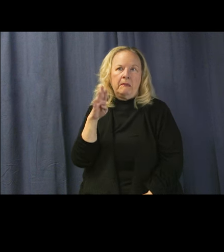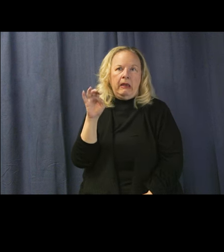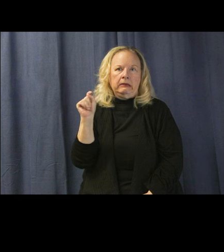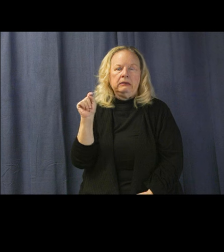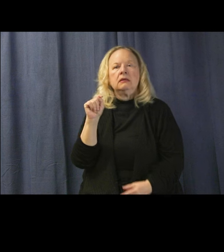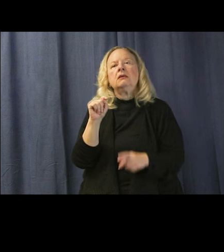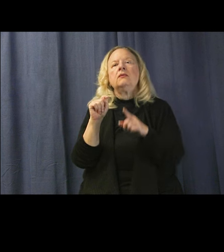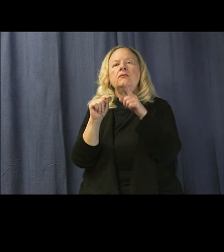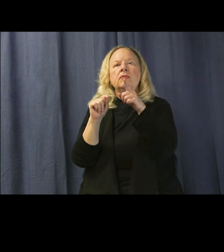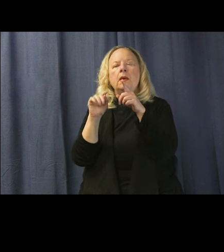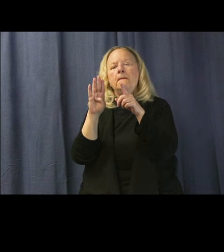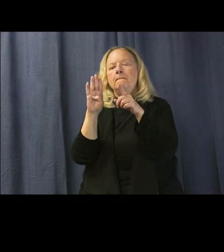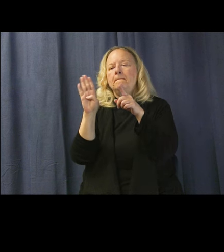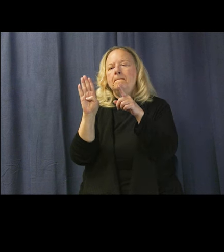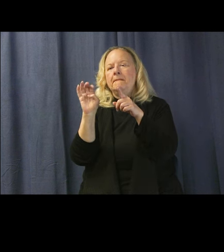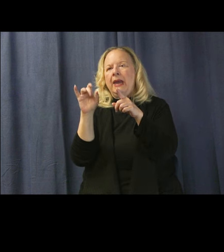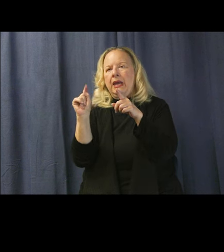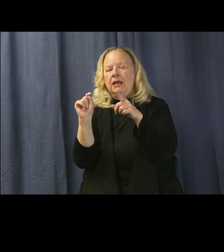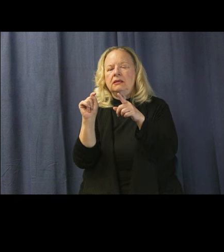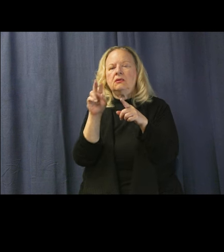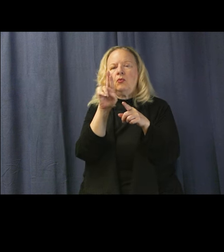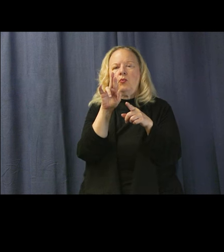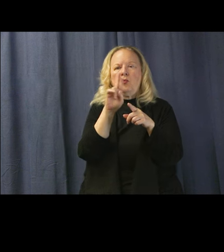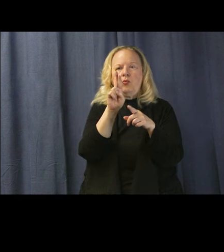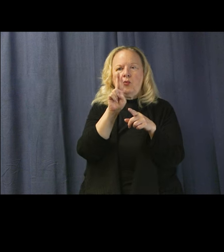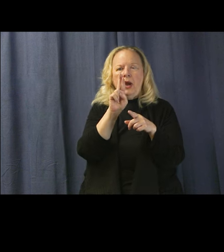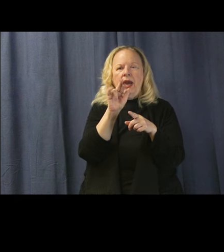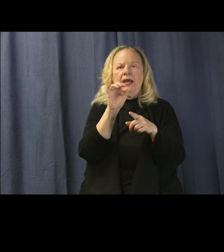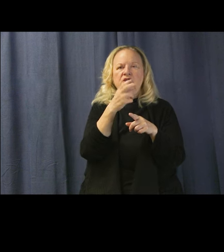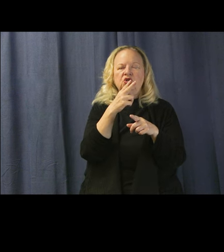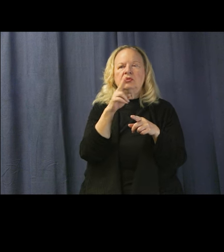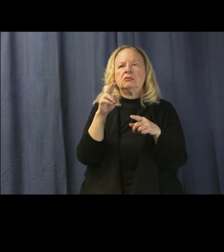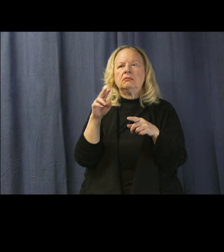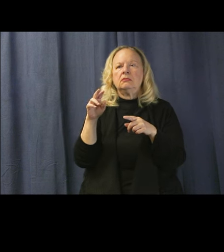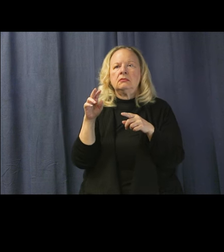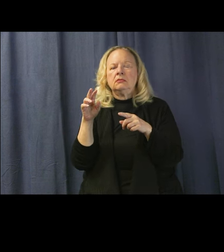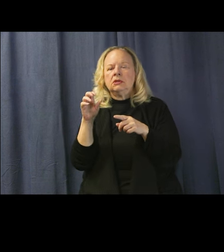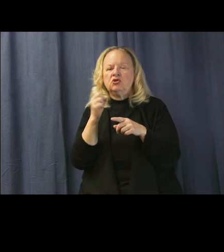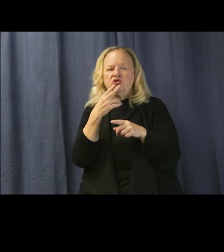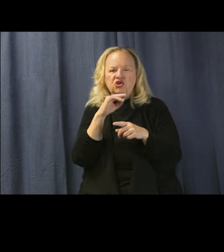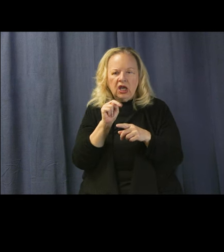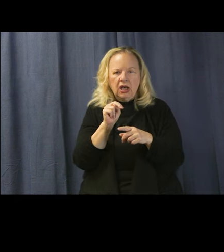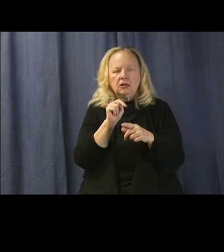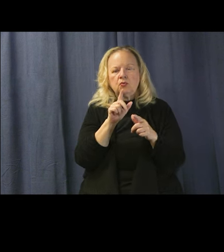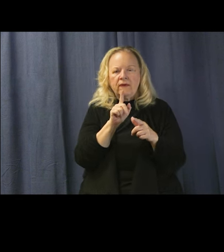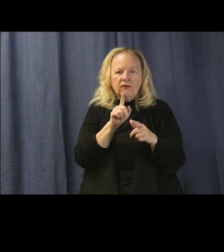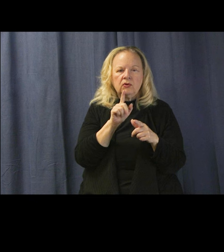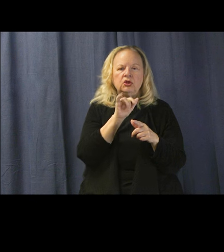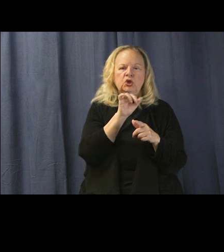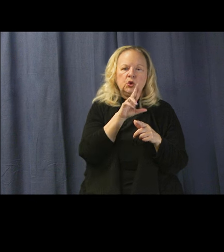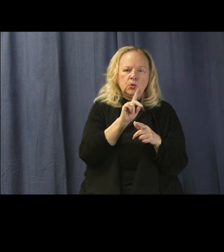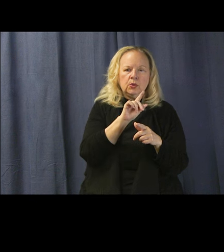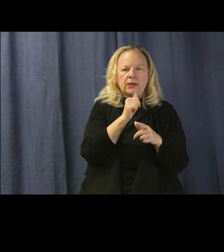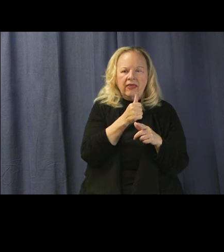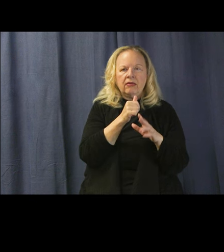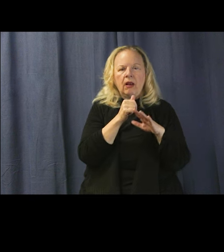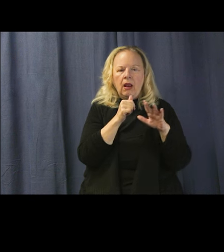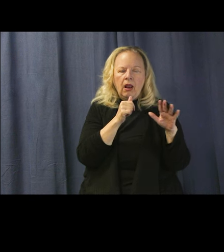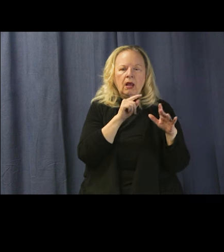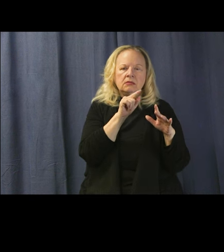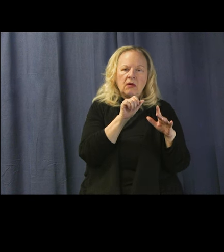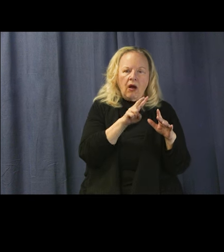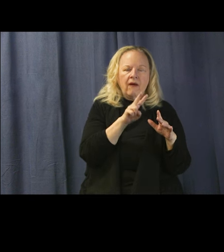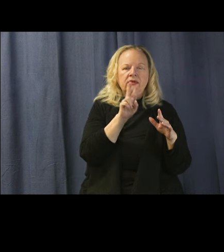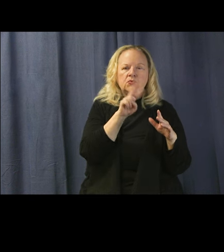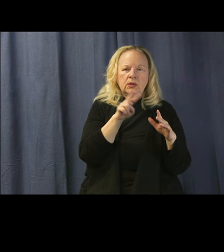Bet is the second letter. Resh is the 20th. Aleph is the first. The Shin is the 21st. The Yud is the 10th. And the